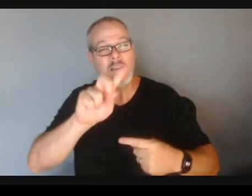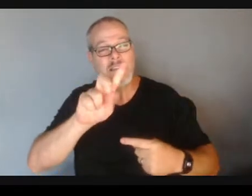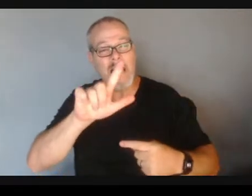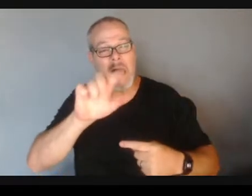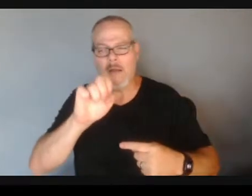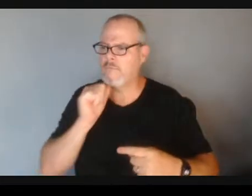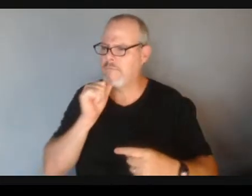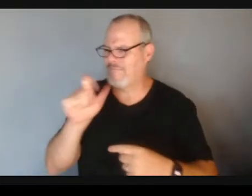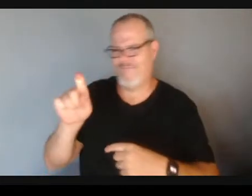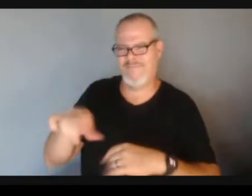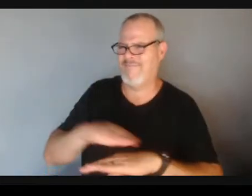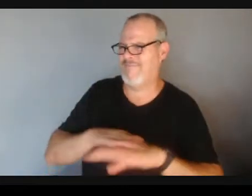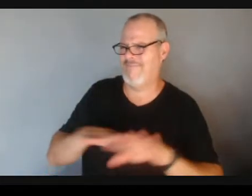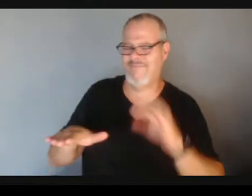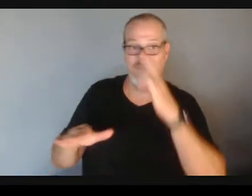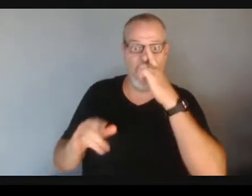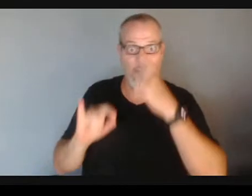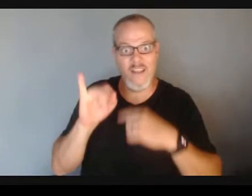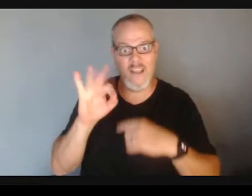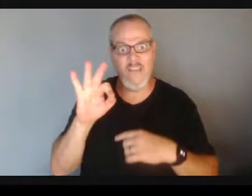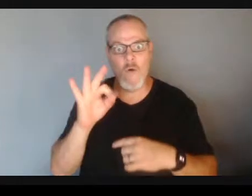No. In one of these tsunamis,